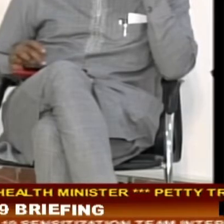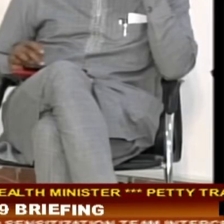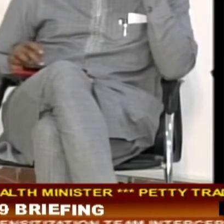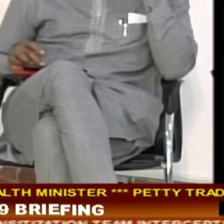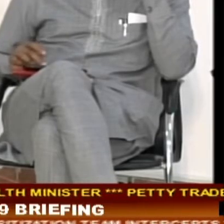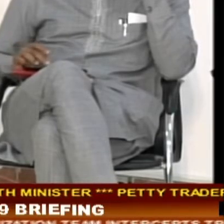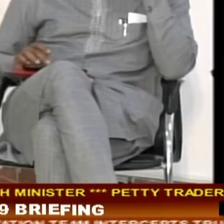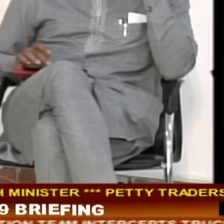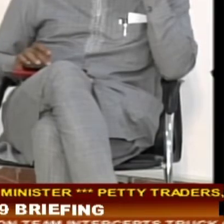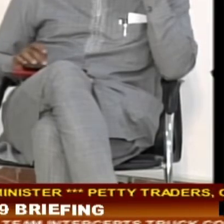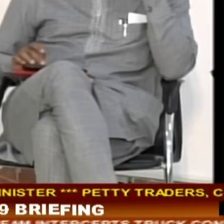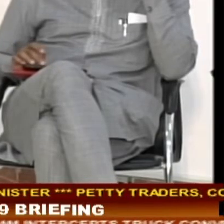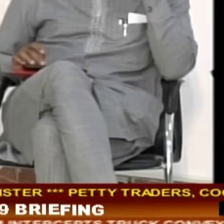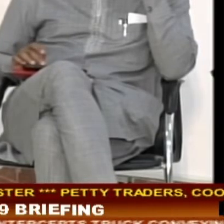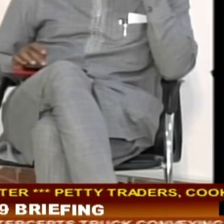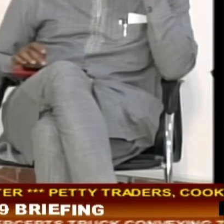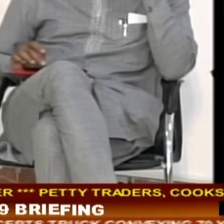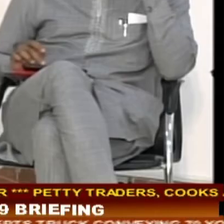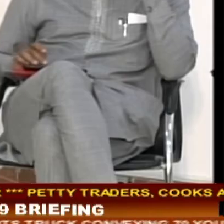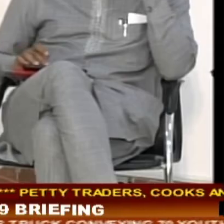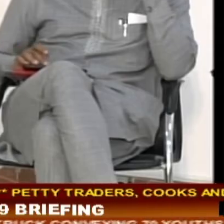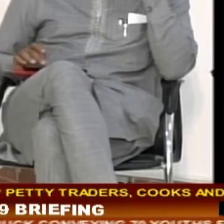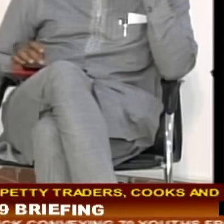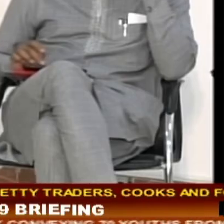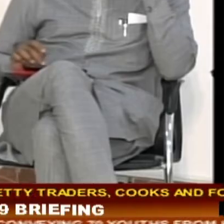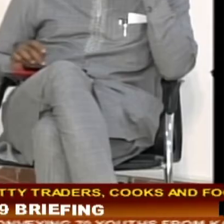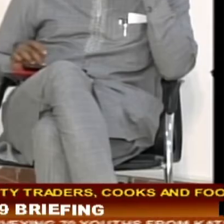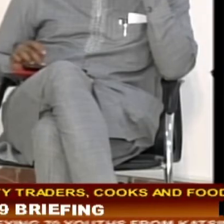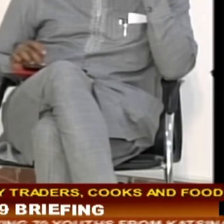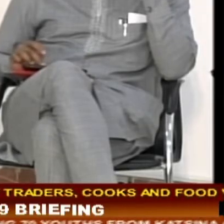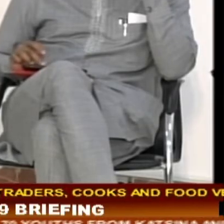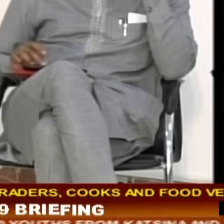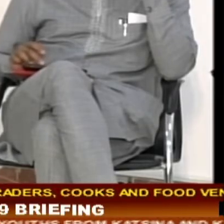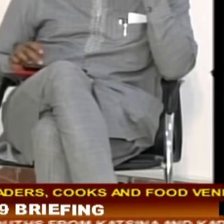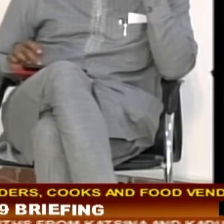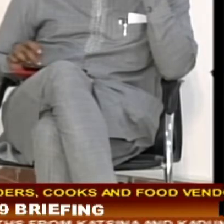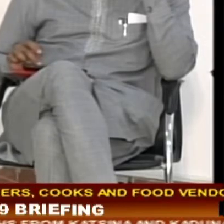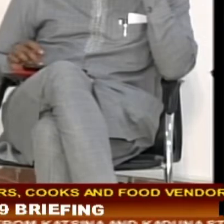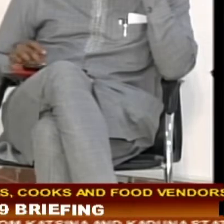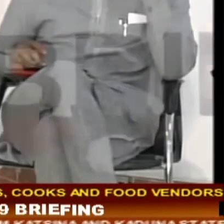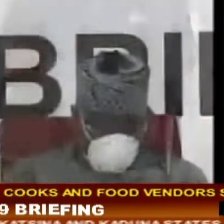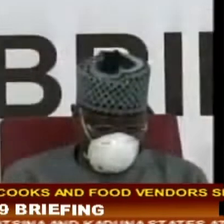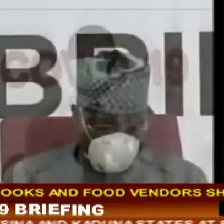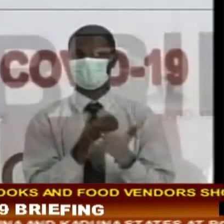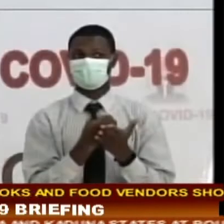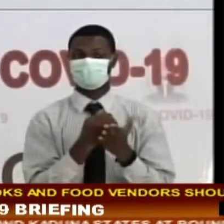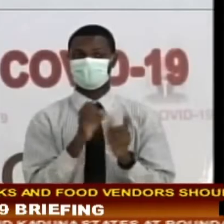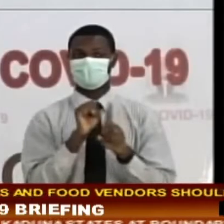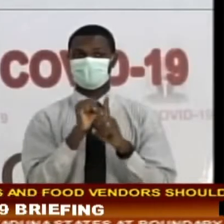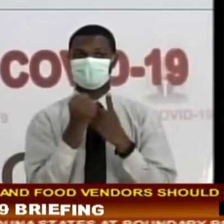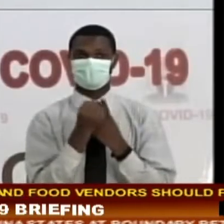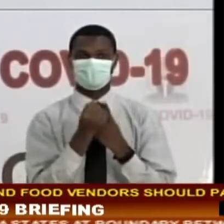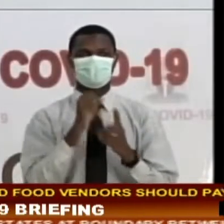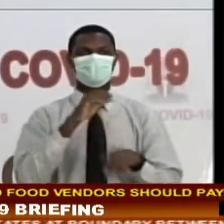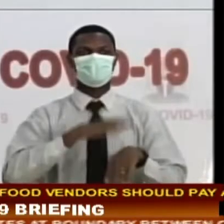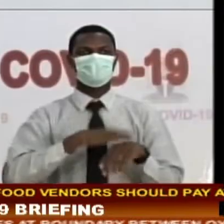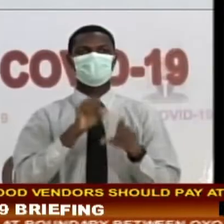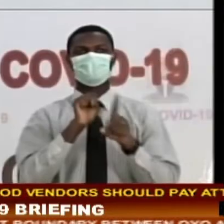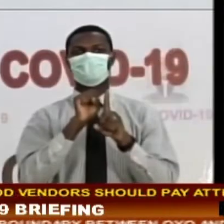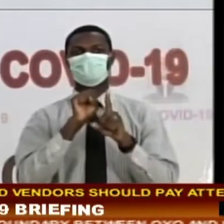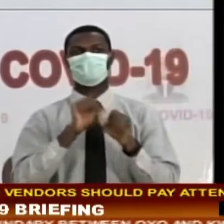good evening uh today I would like to talk about the common misconceptions on covid-19 but before I do that um I need